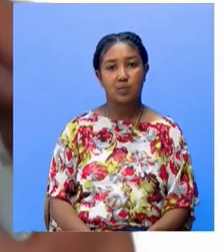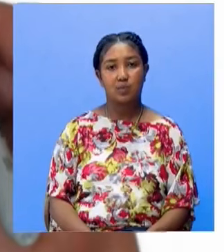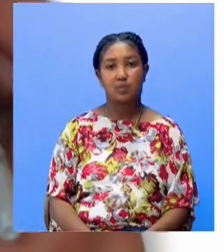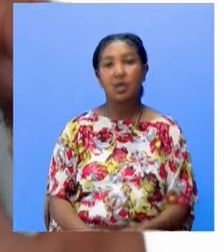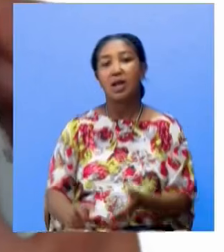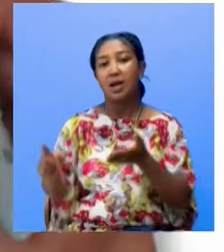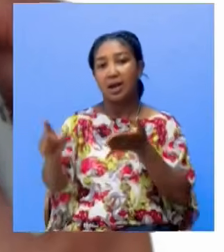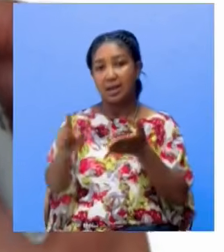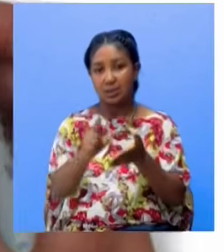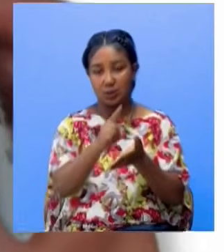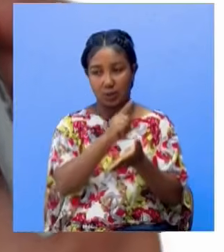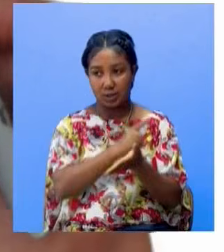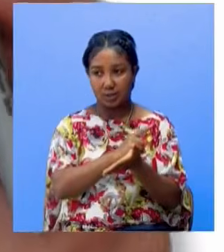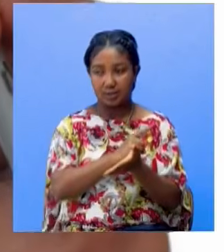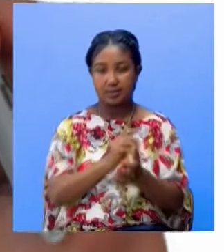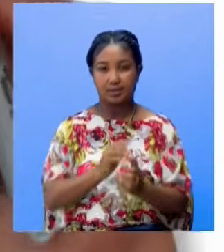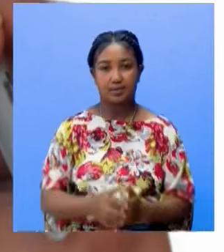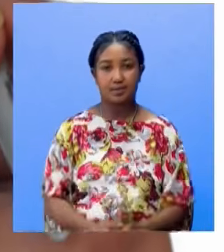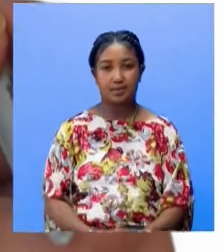last week.